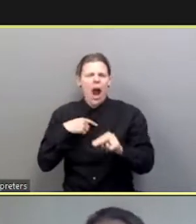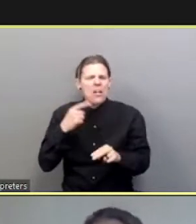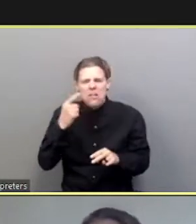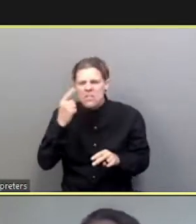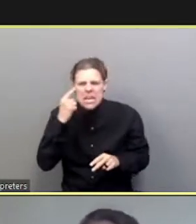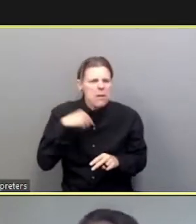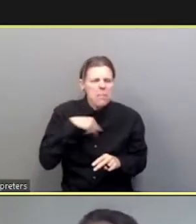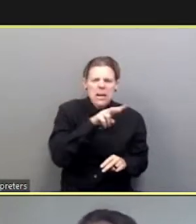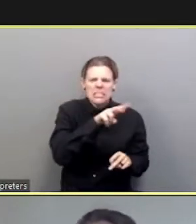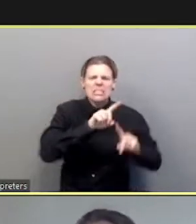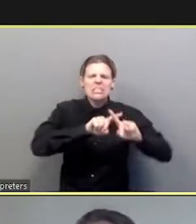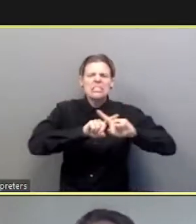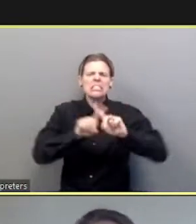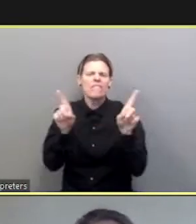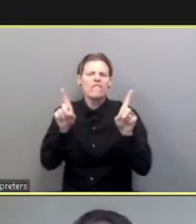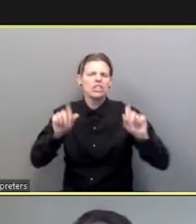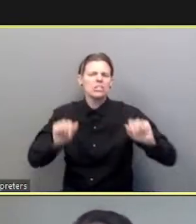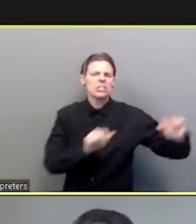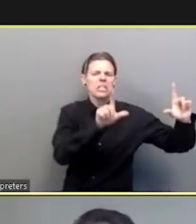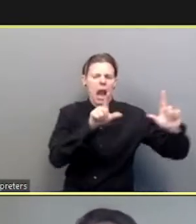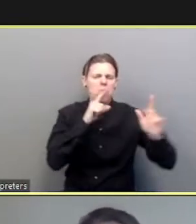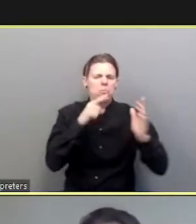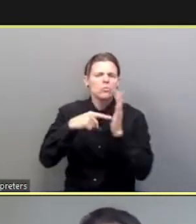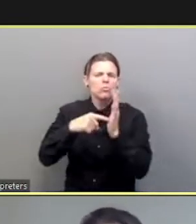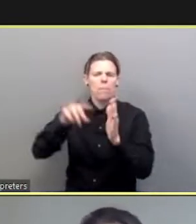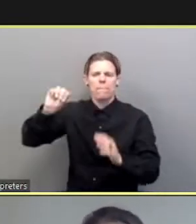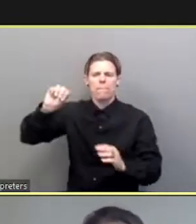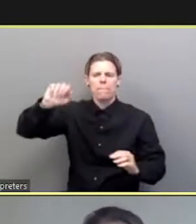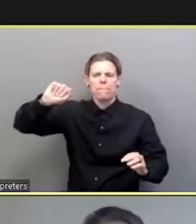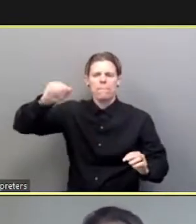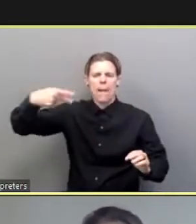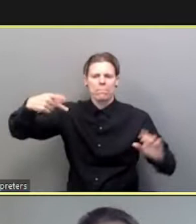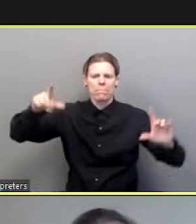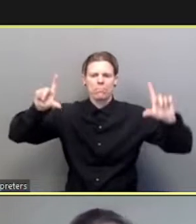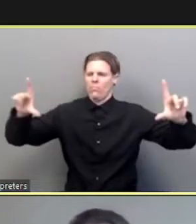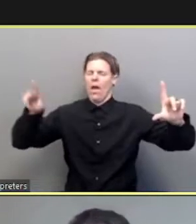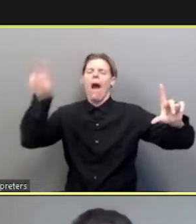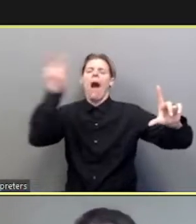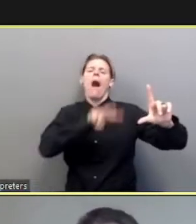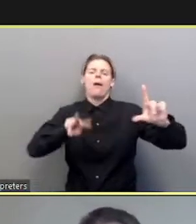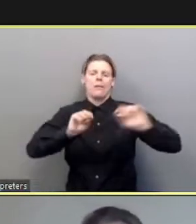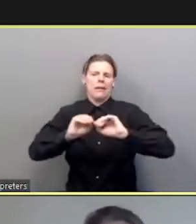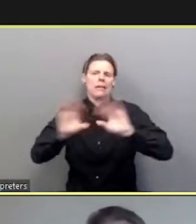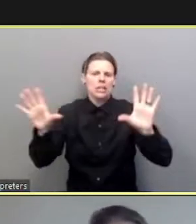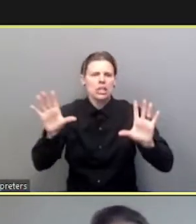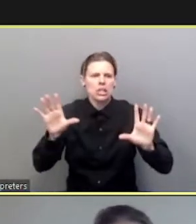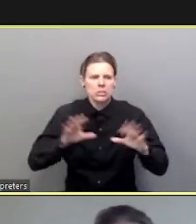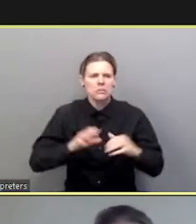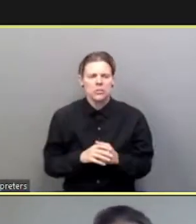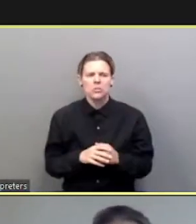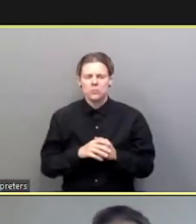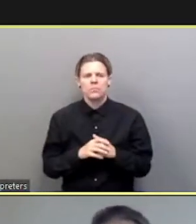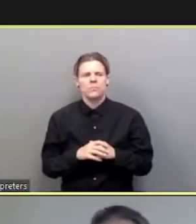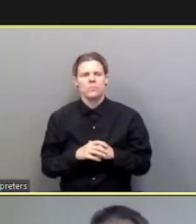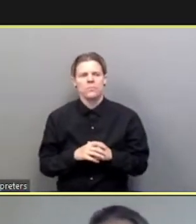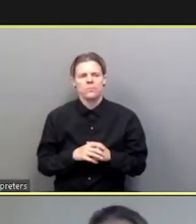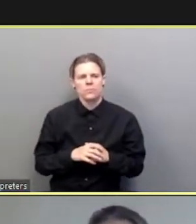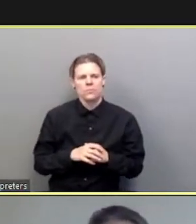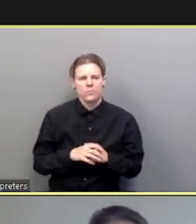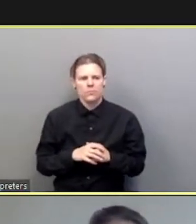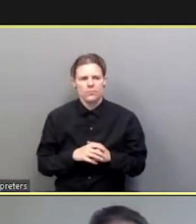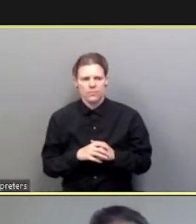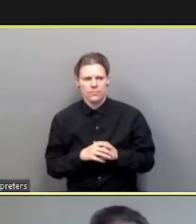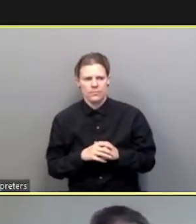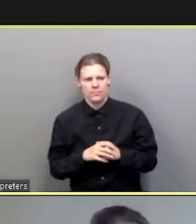map, where you'll see every single county is sitting in, except for perhaps one or two, are sitting in the red.